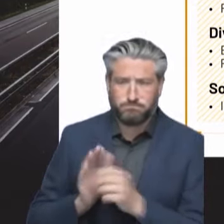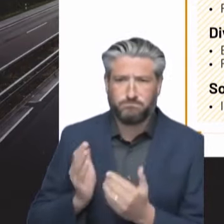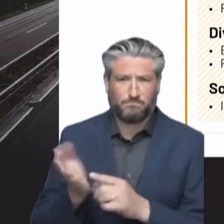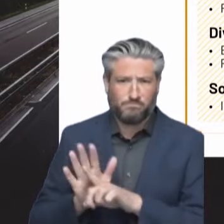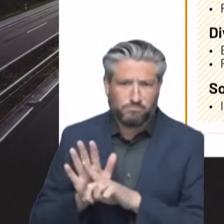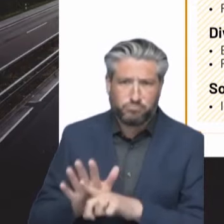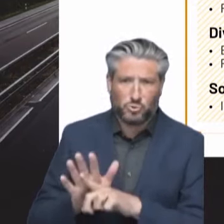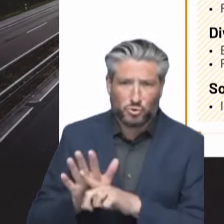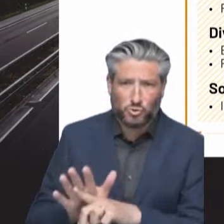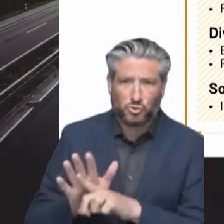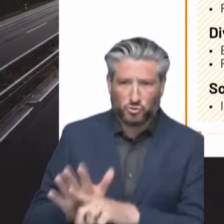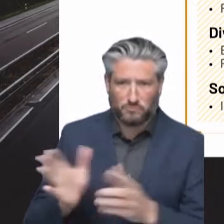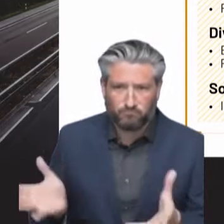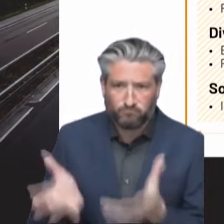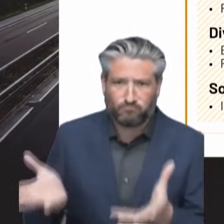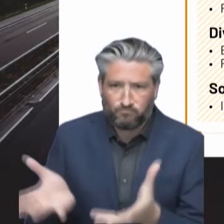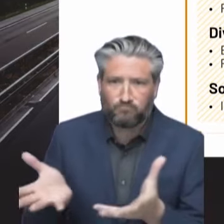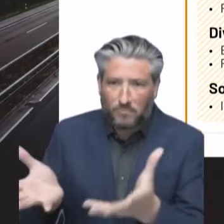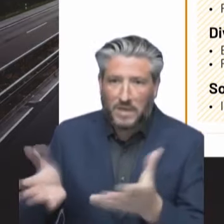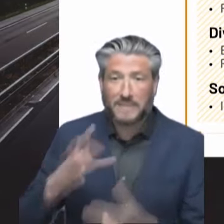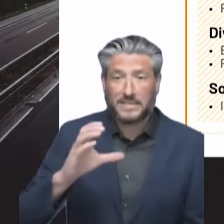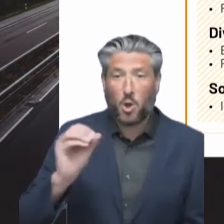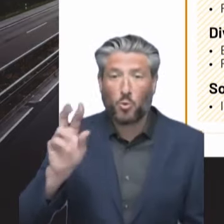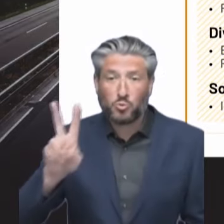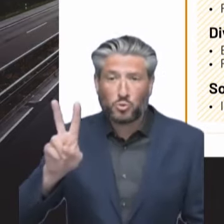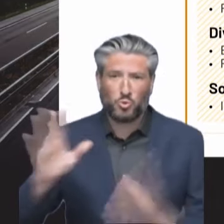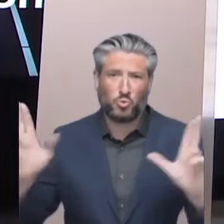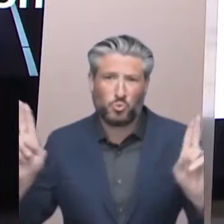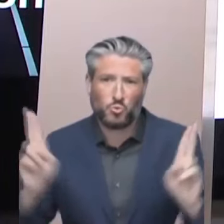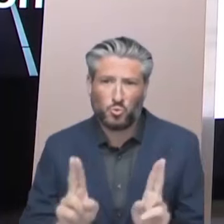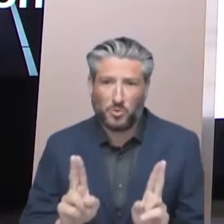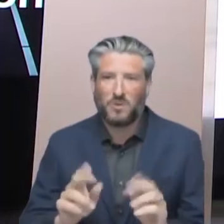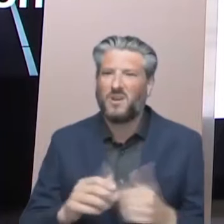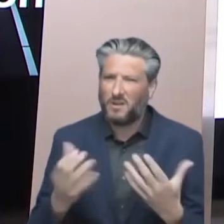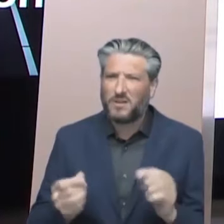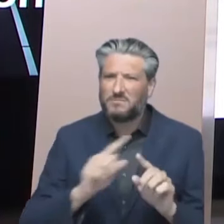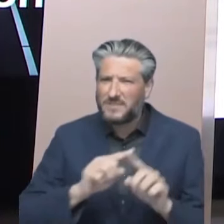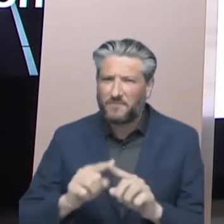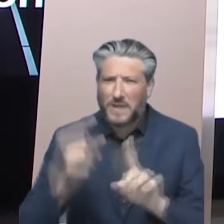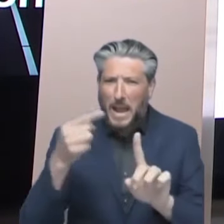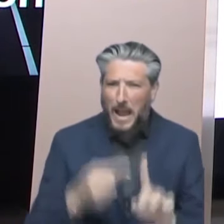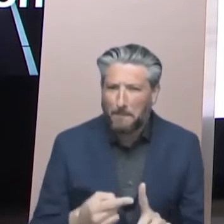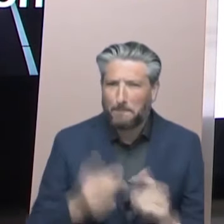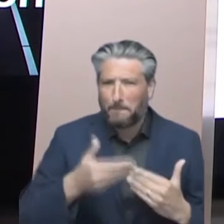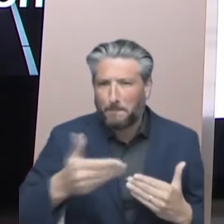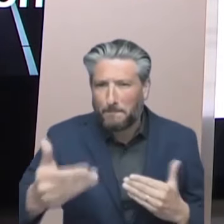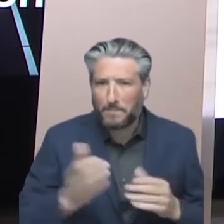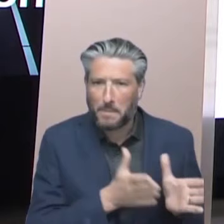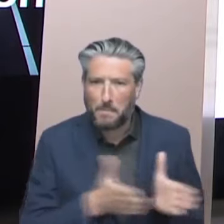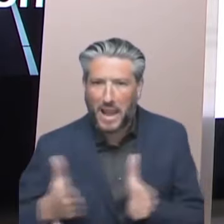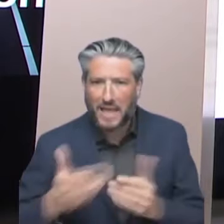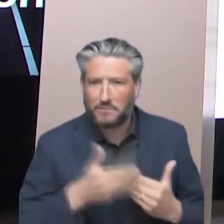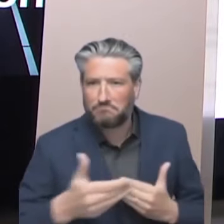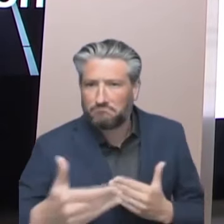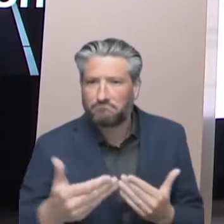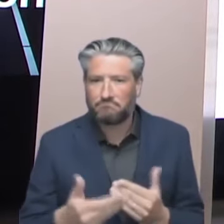of emissions, the deployment of the safety roadmap within our vehicles and our sites for our employees, and